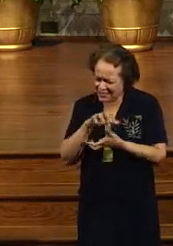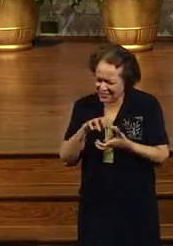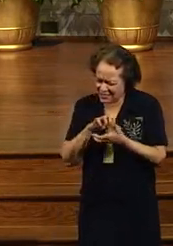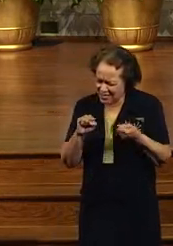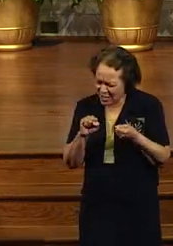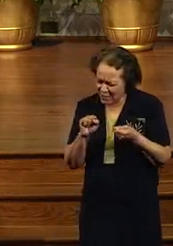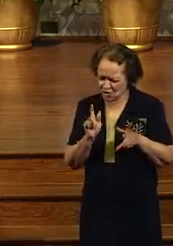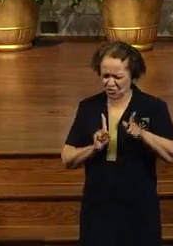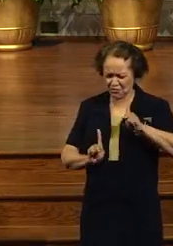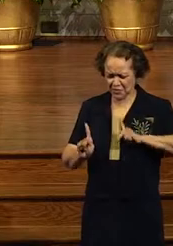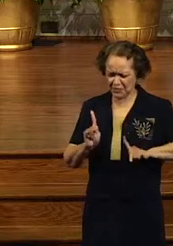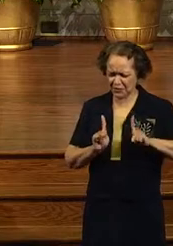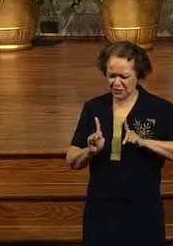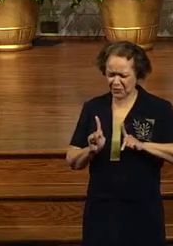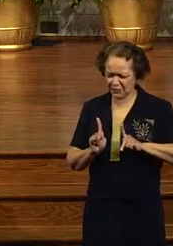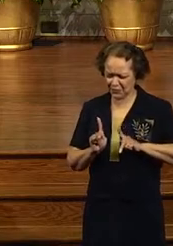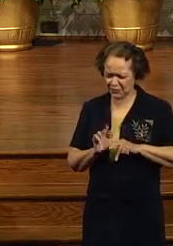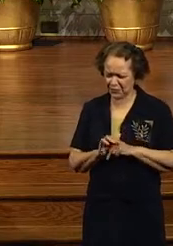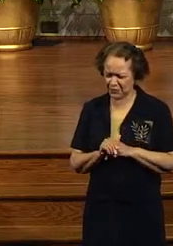damaged people.